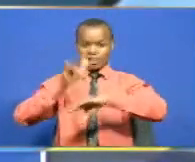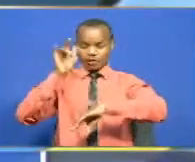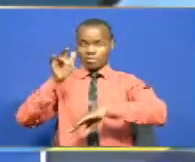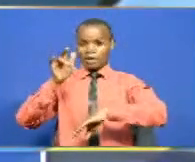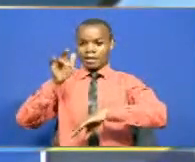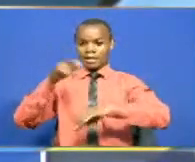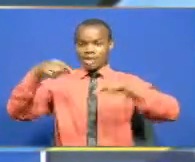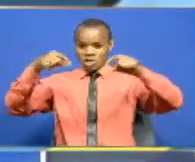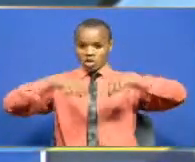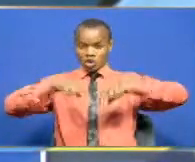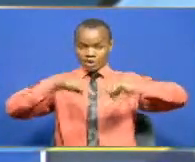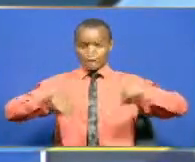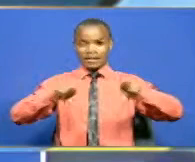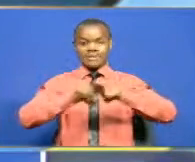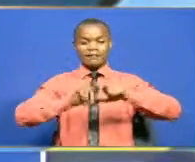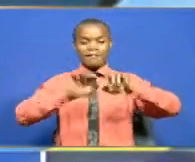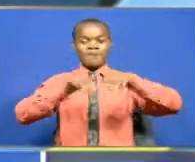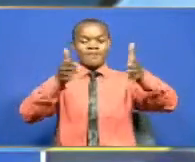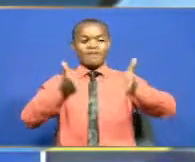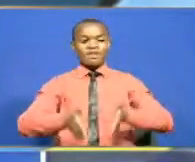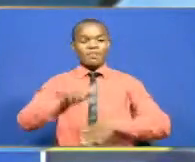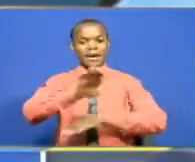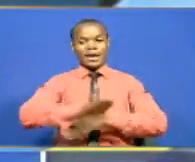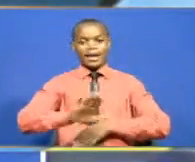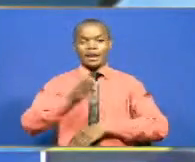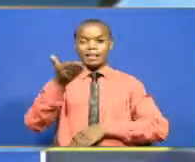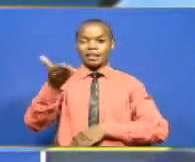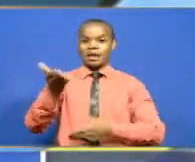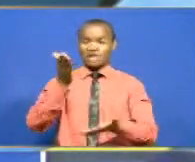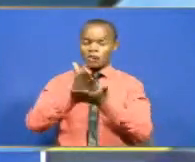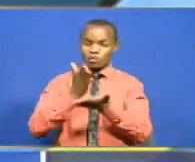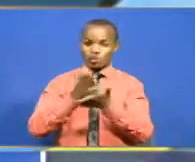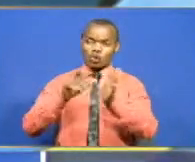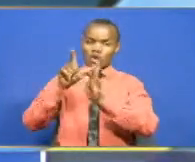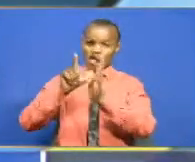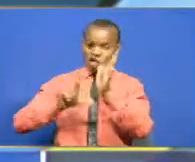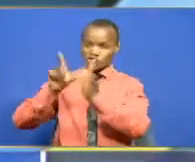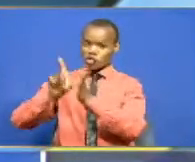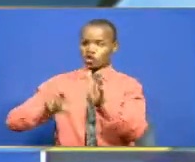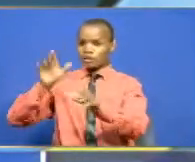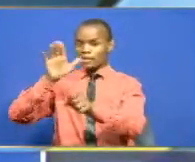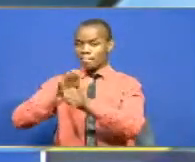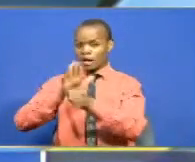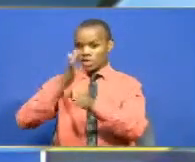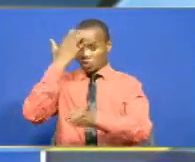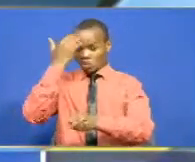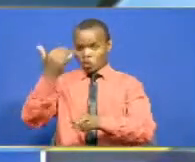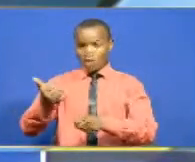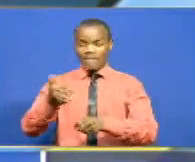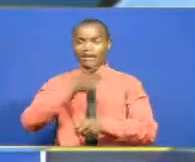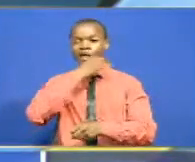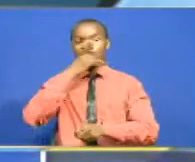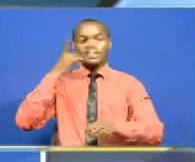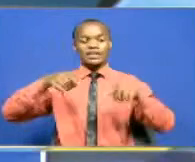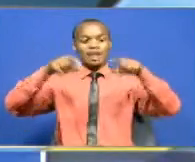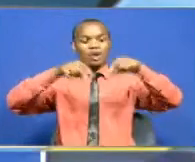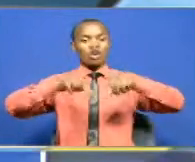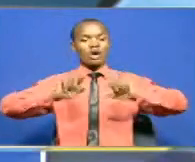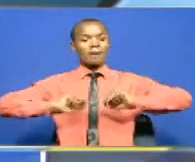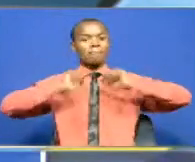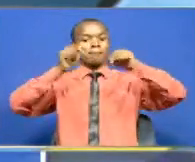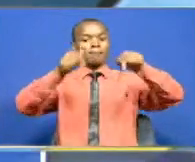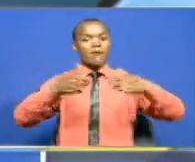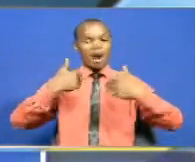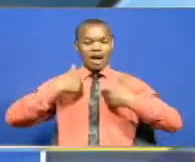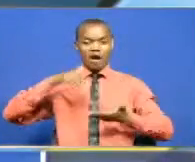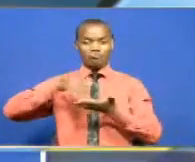infestation, and farmers in those parts are reeling from losses due to the expansive desert locust infestation. Here are those details